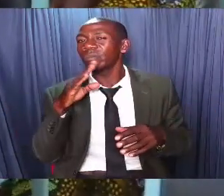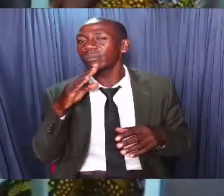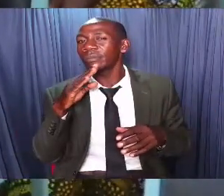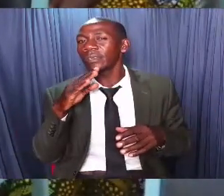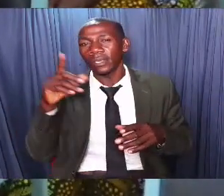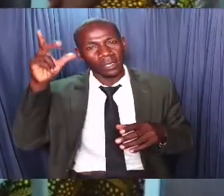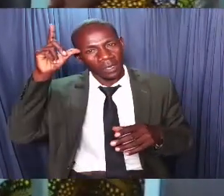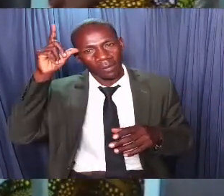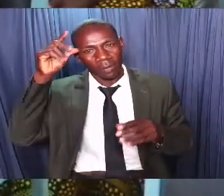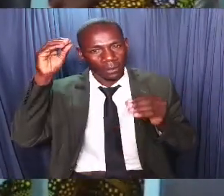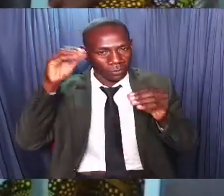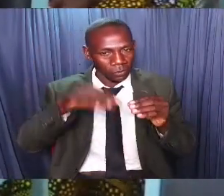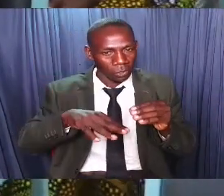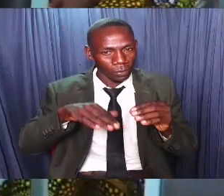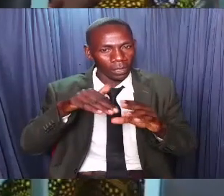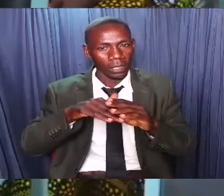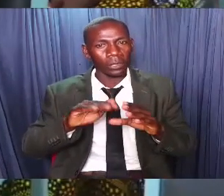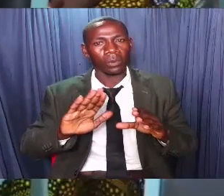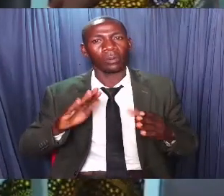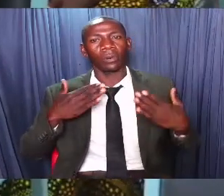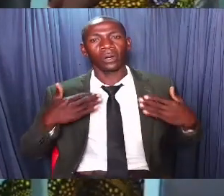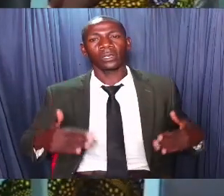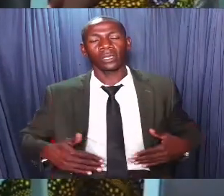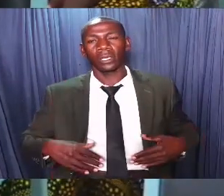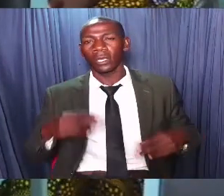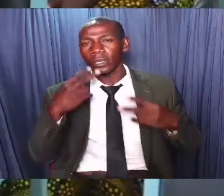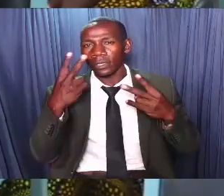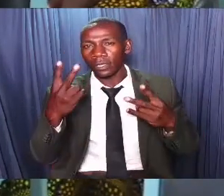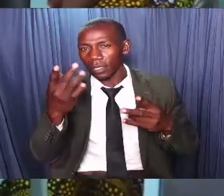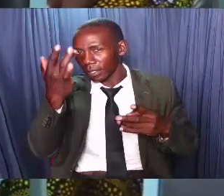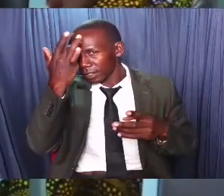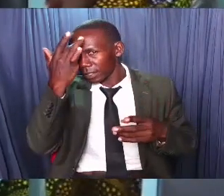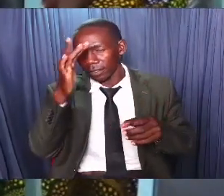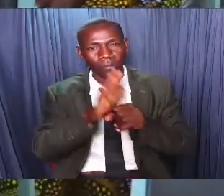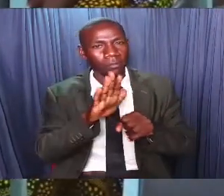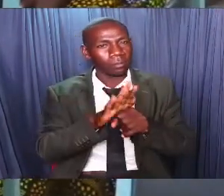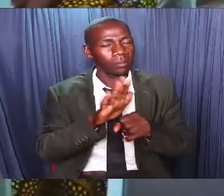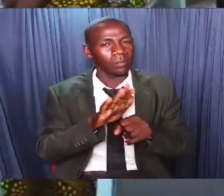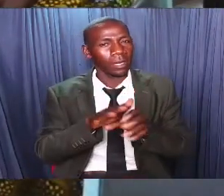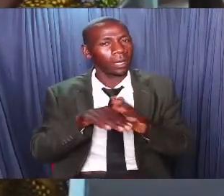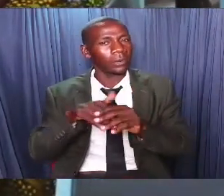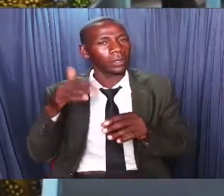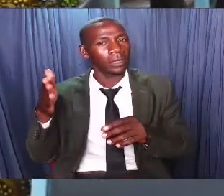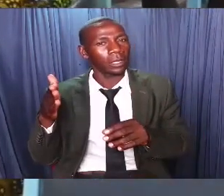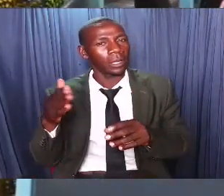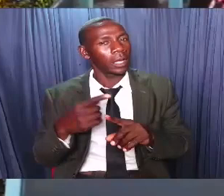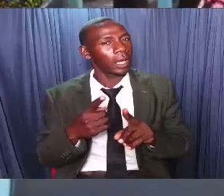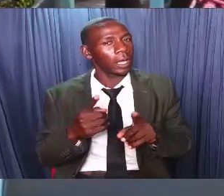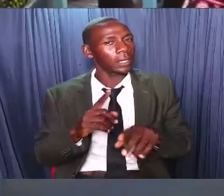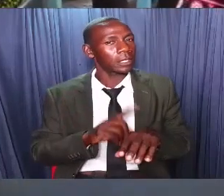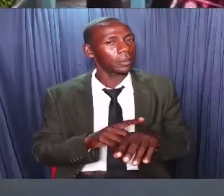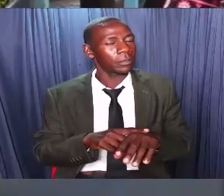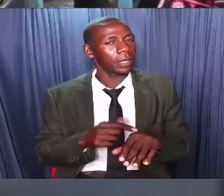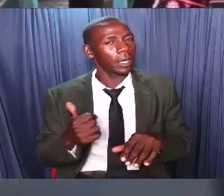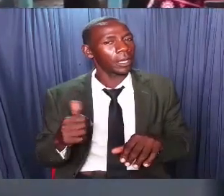Defile. Shetani atakitia ndani. The devil can set in you. Ndio mtaona leo kuna magonjwa. That's what you'll see, sicknesses are there today. Wakati wote ule. Any